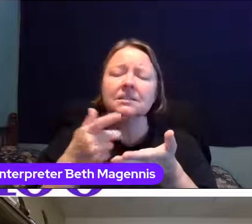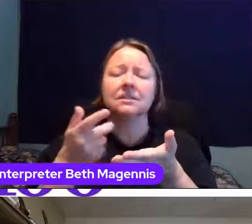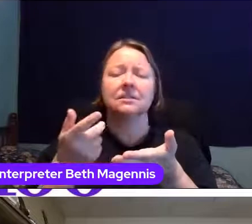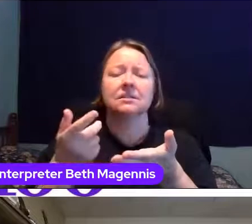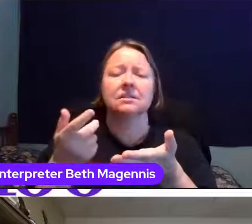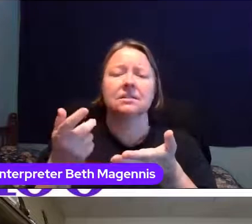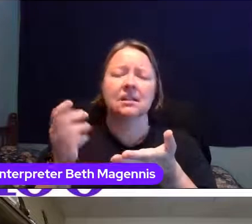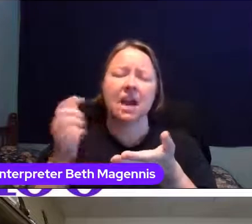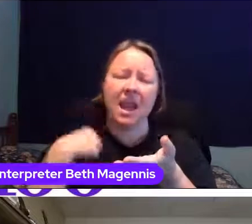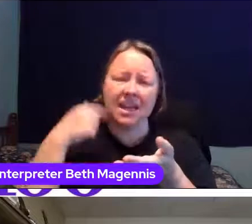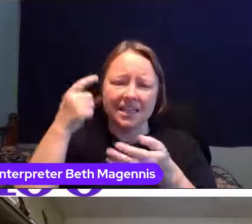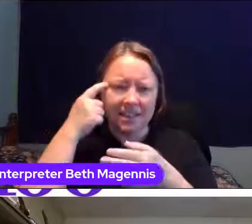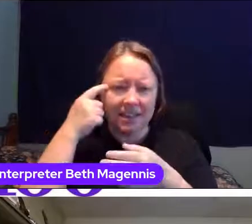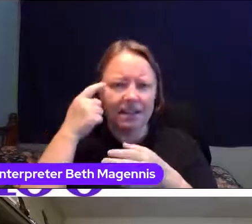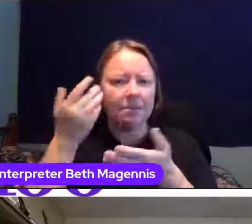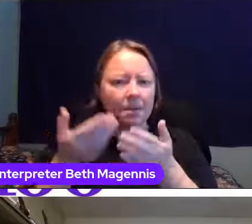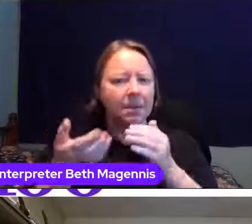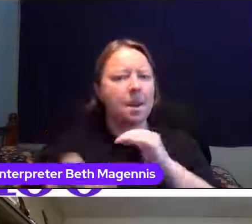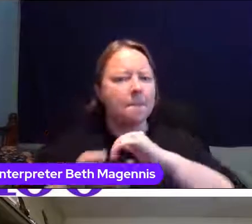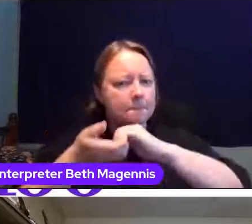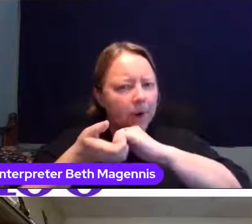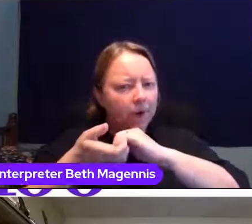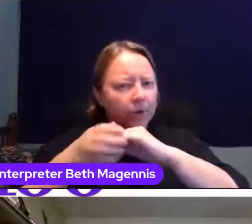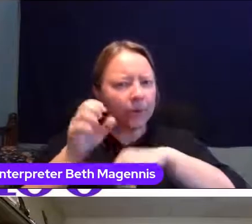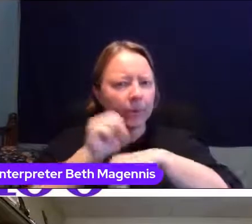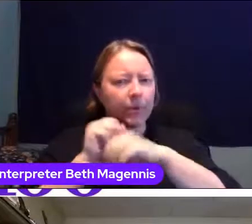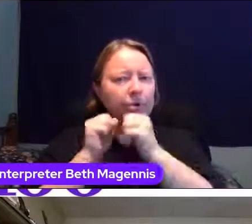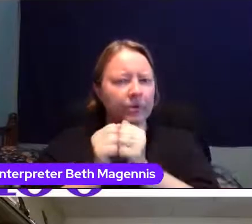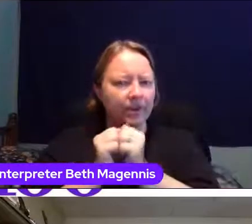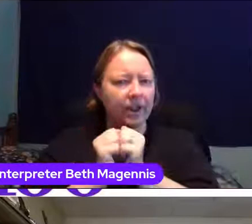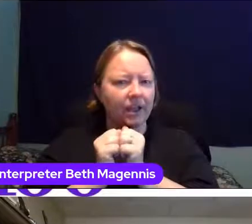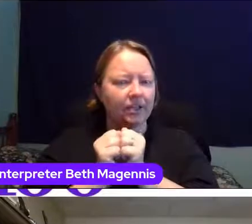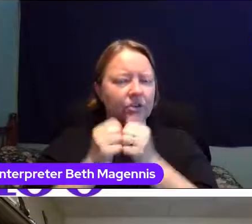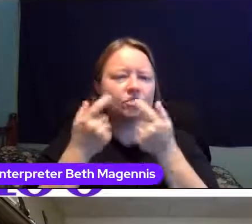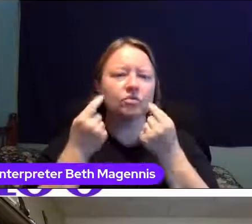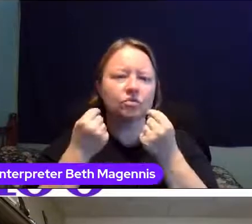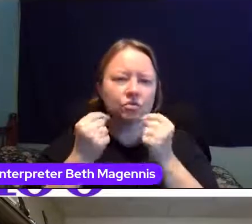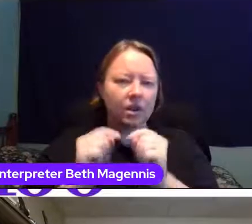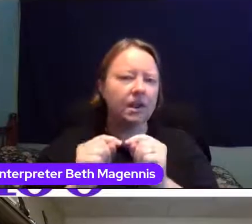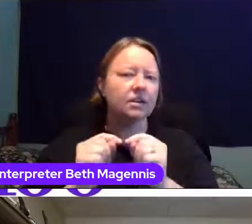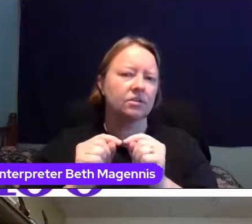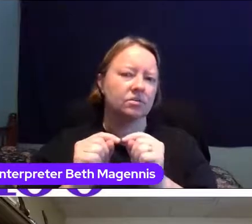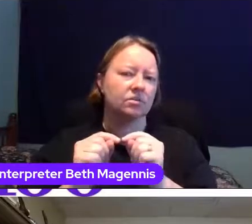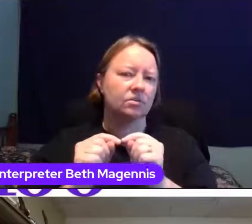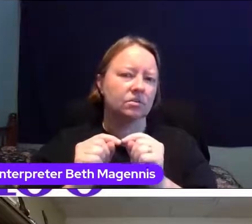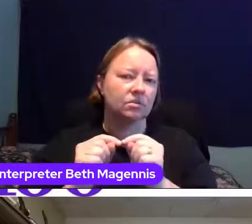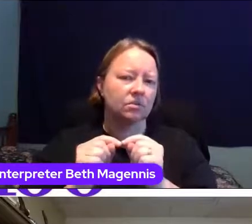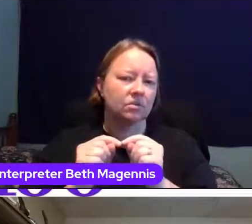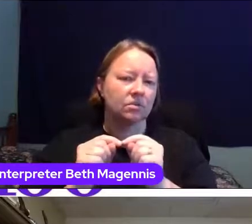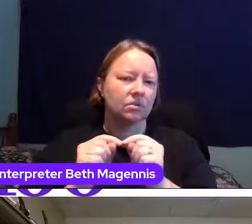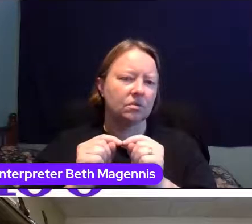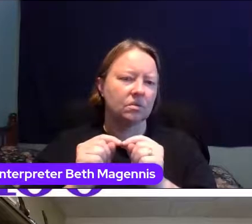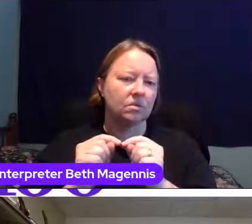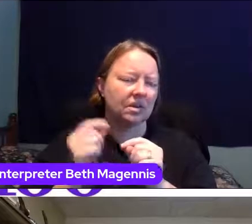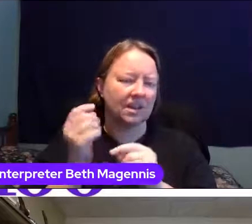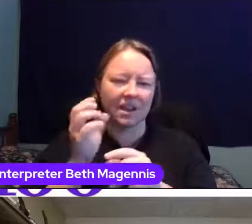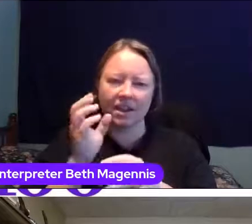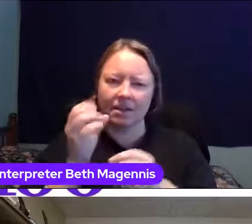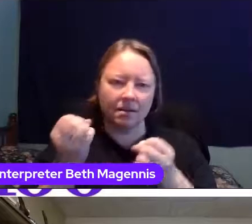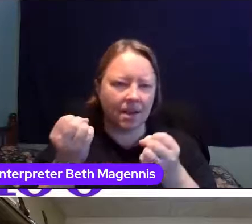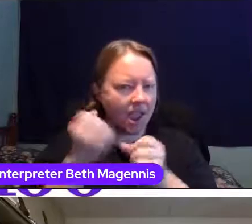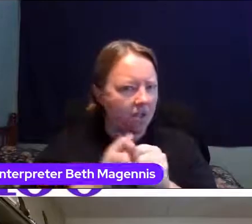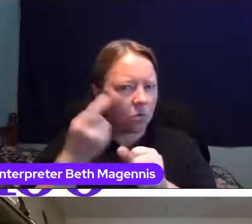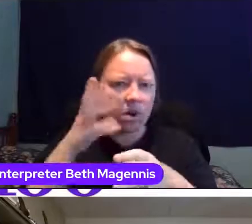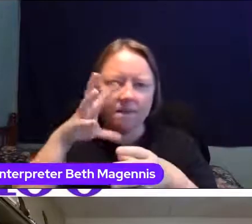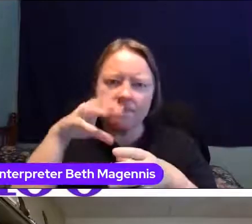it's partnering and working together, trying to, get those items resolved and make sure that, like I said,